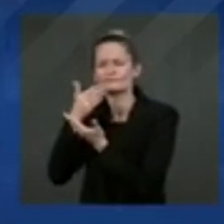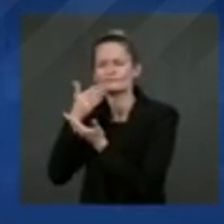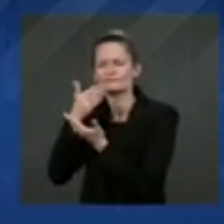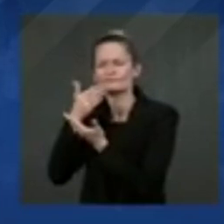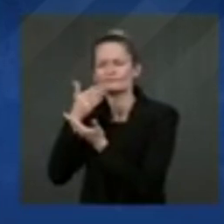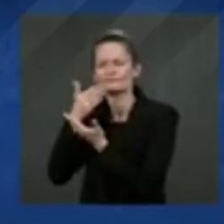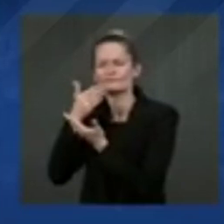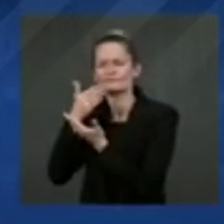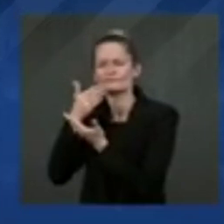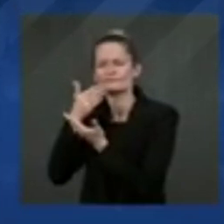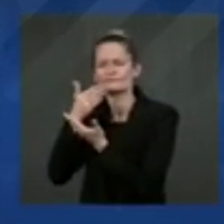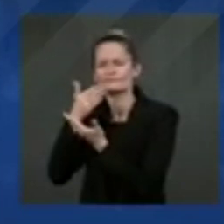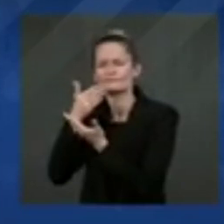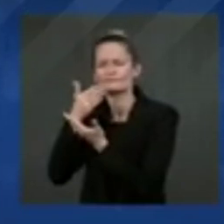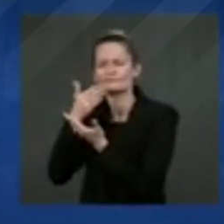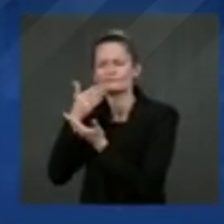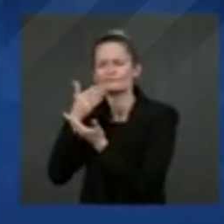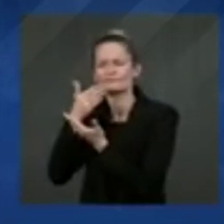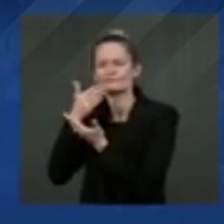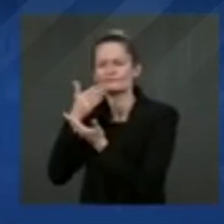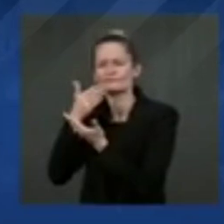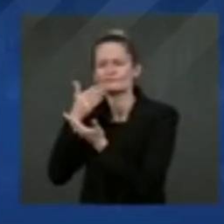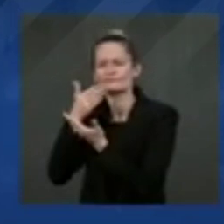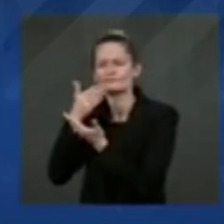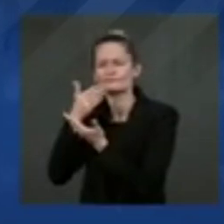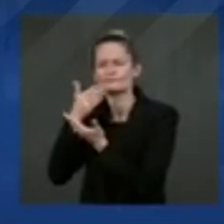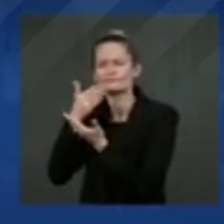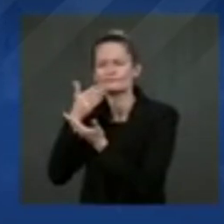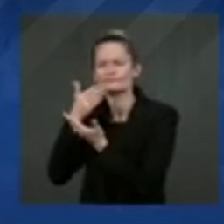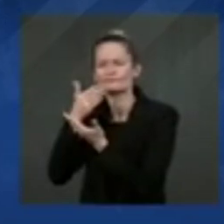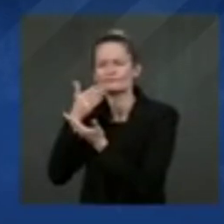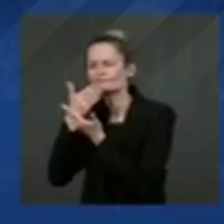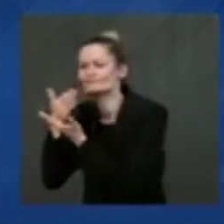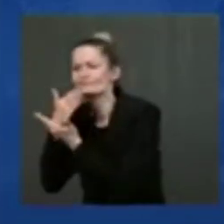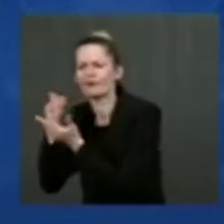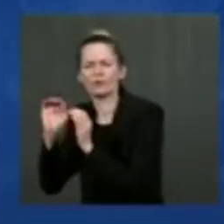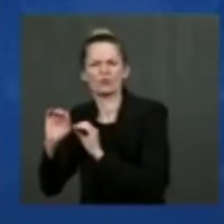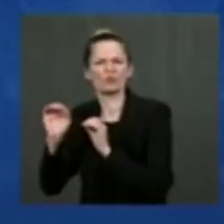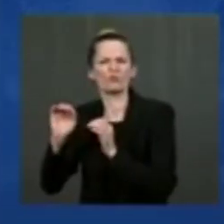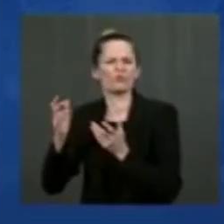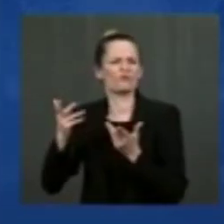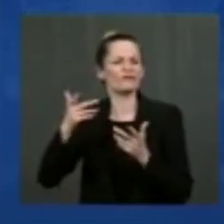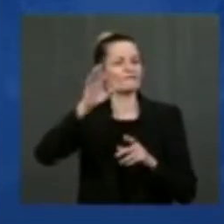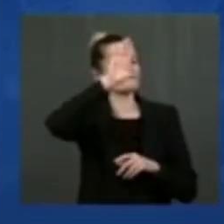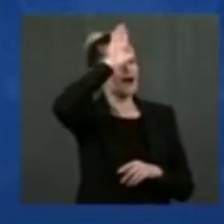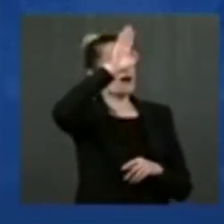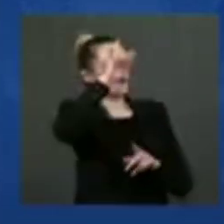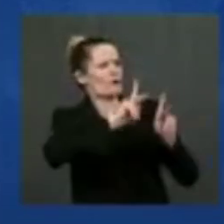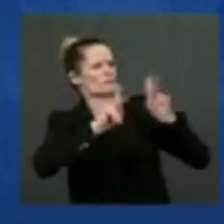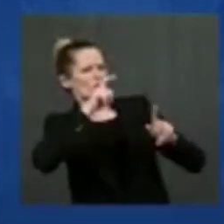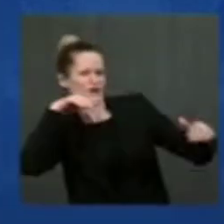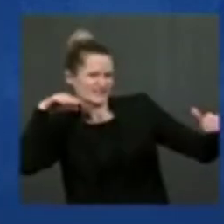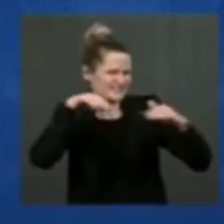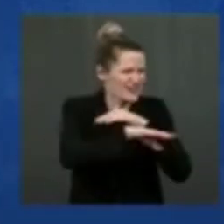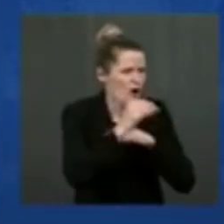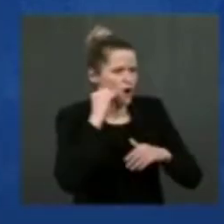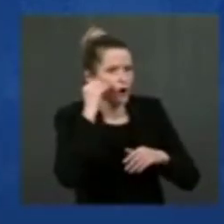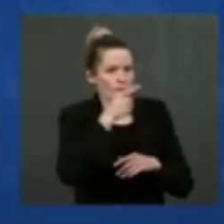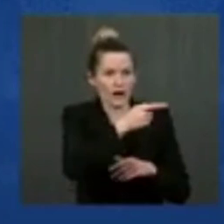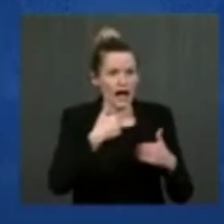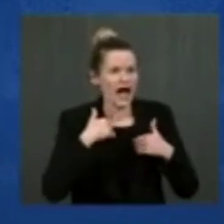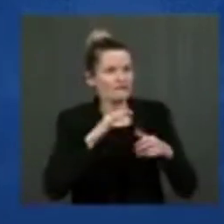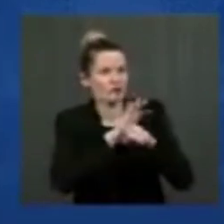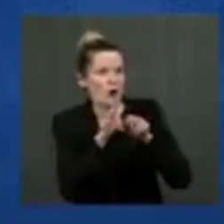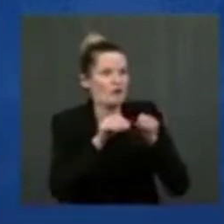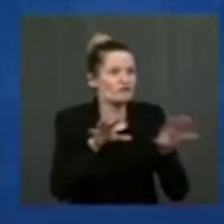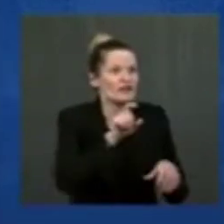not. never thought about the people who keep